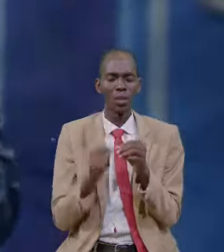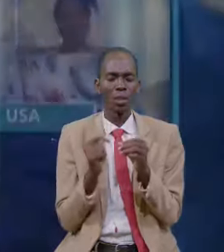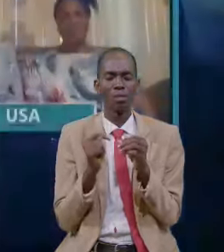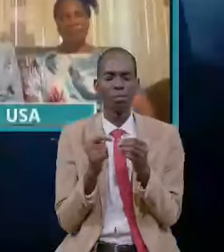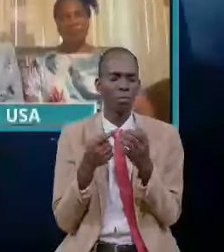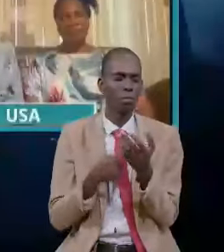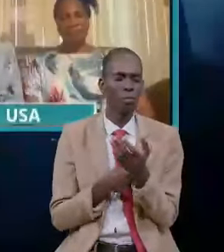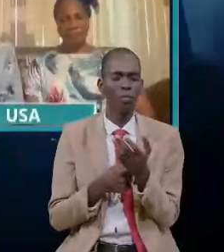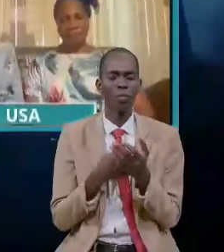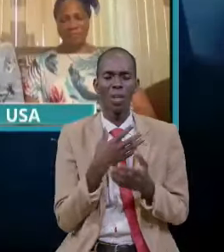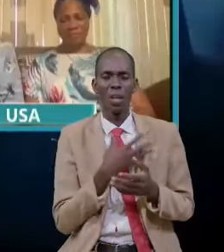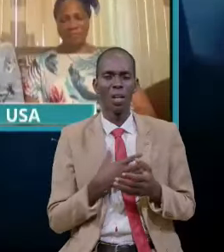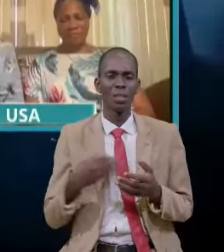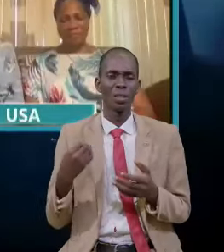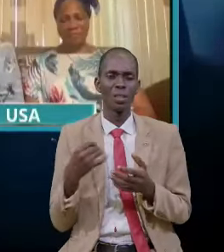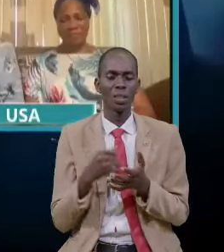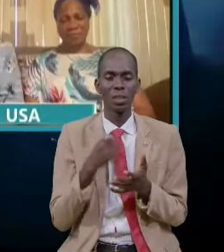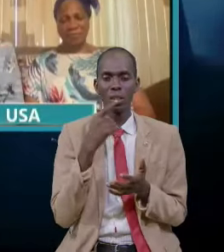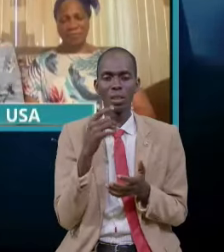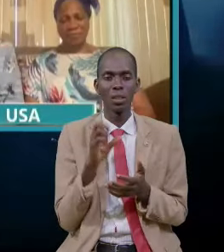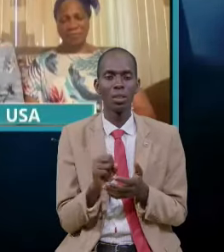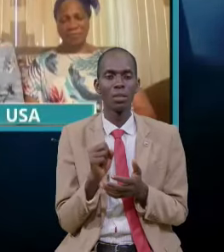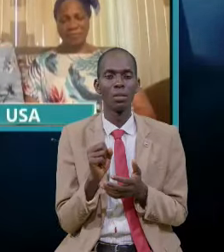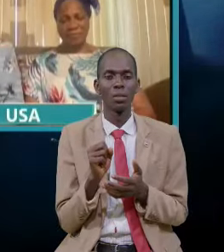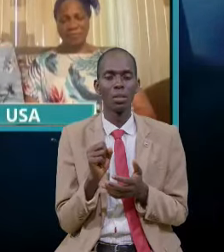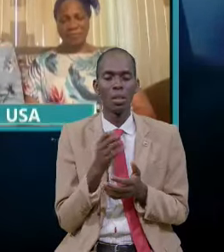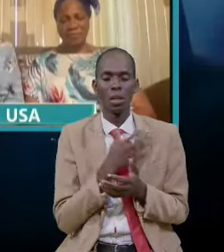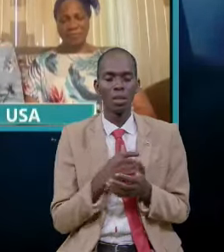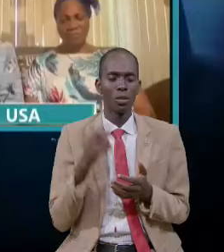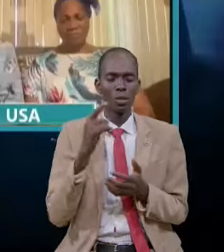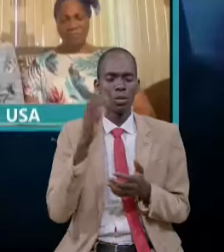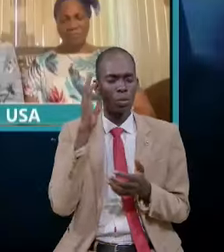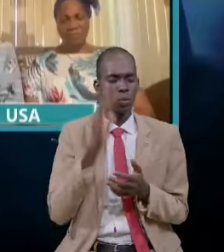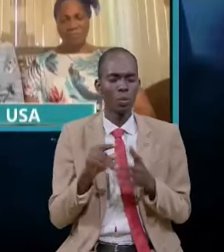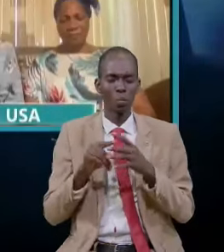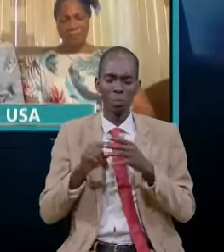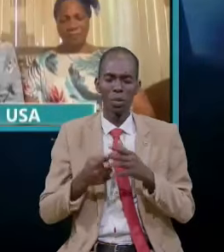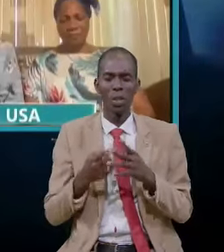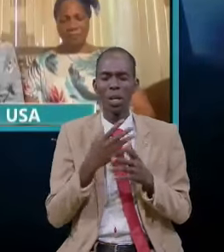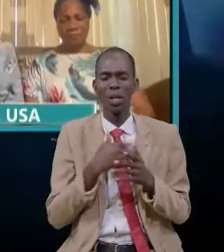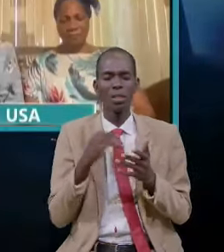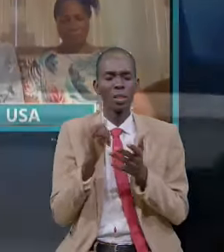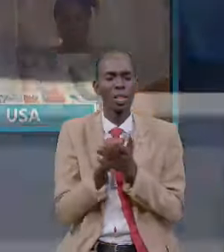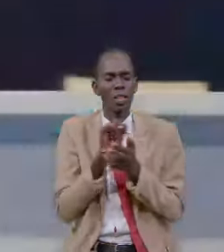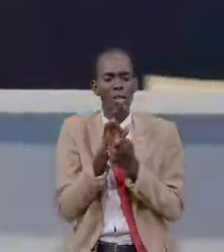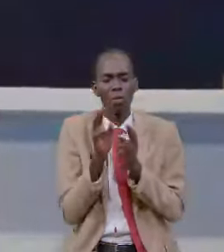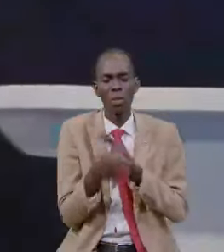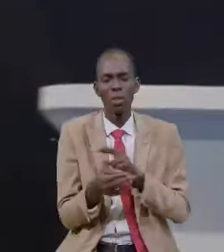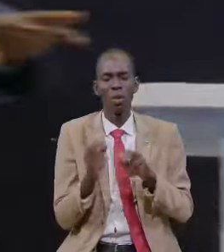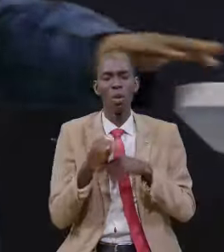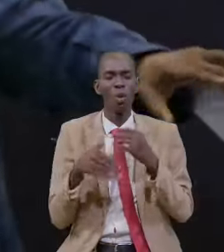and it says repent, and then you believe. And with that repentance, that's the foundation and the